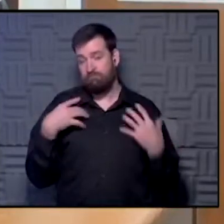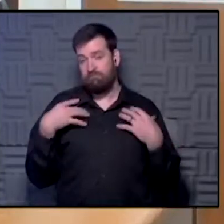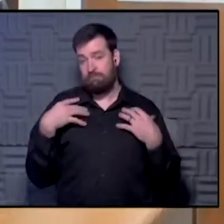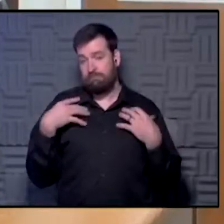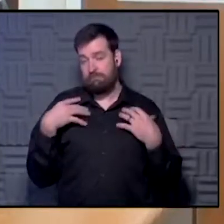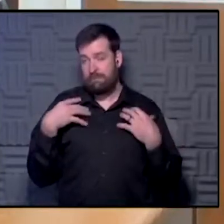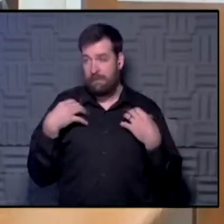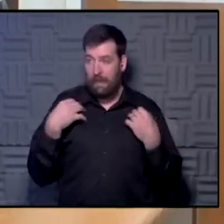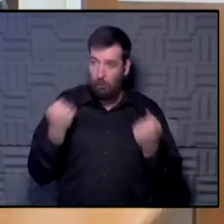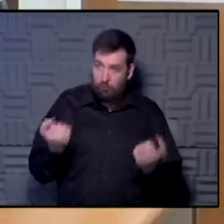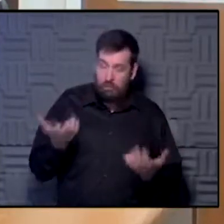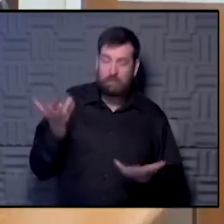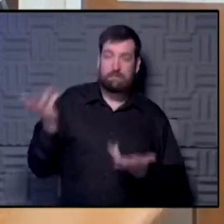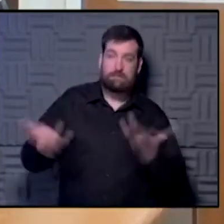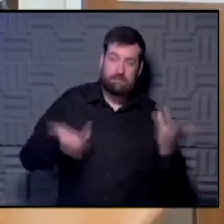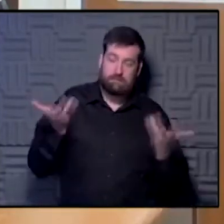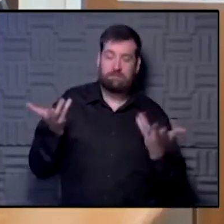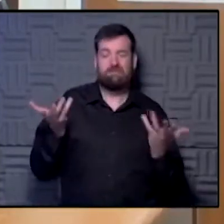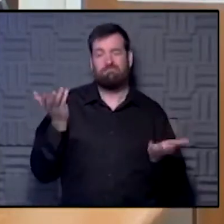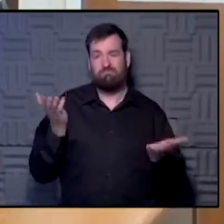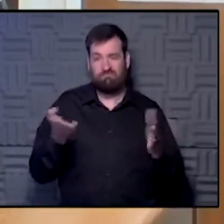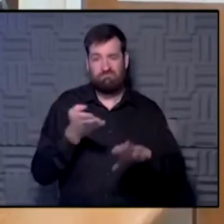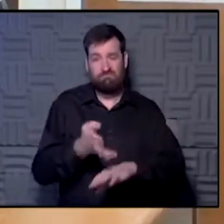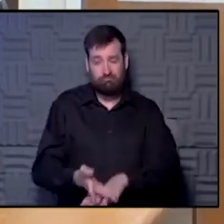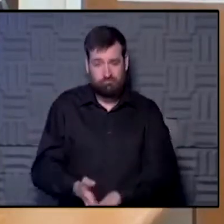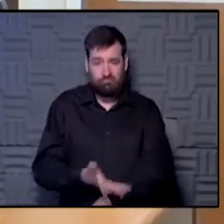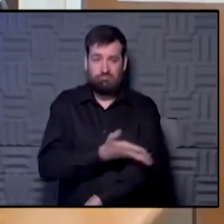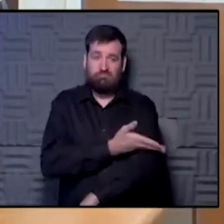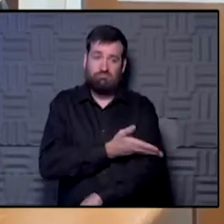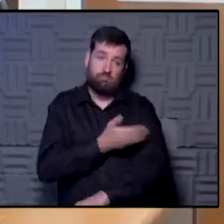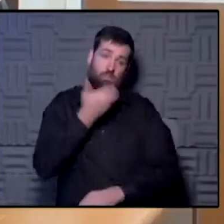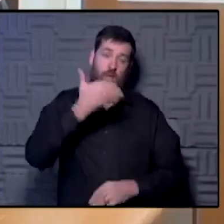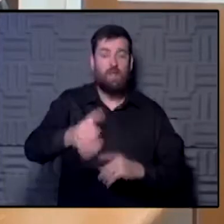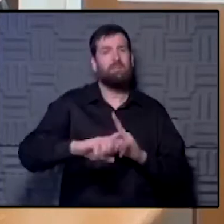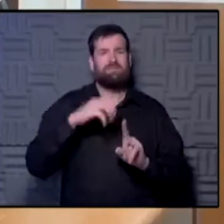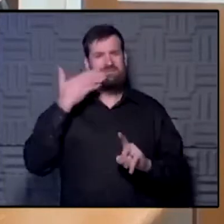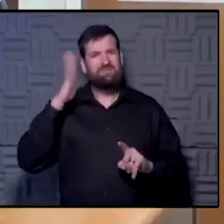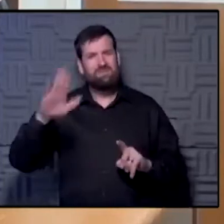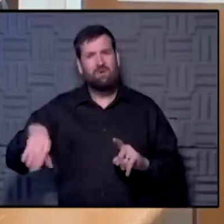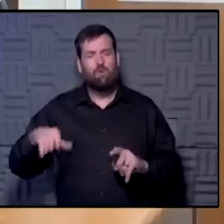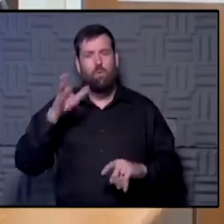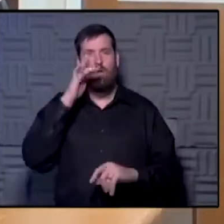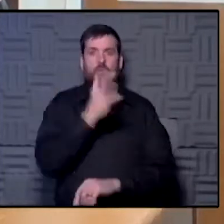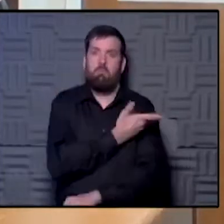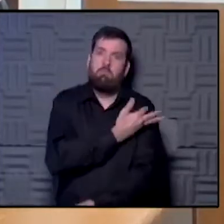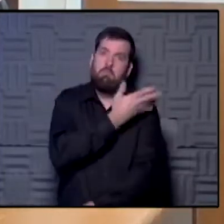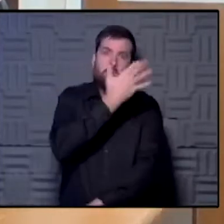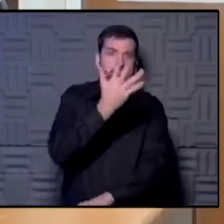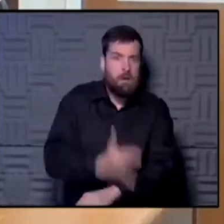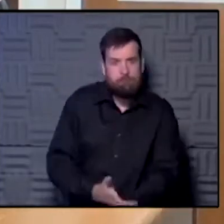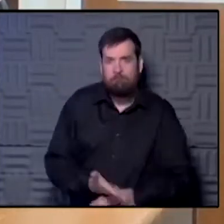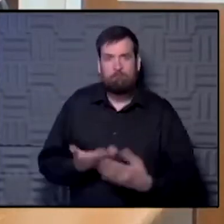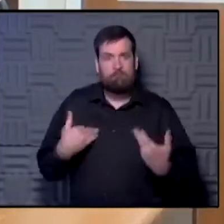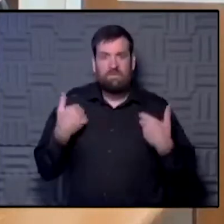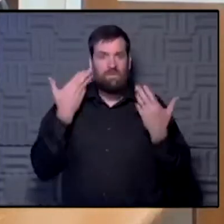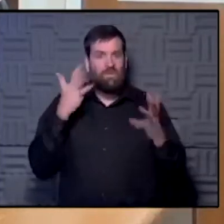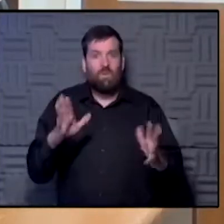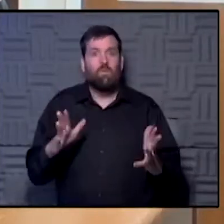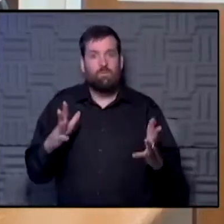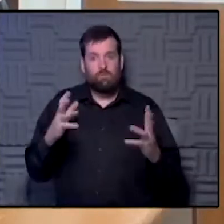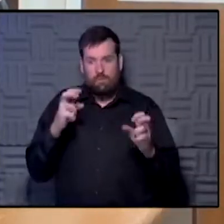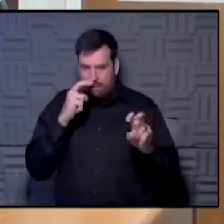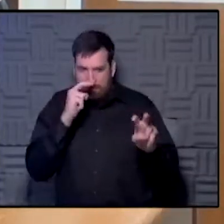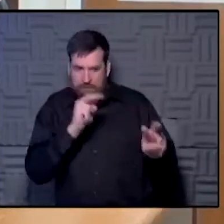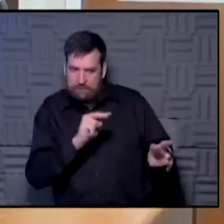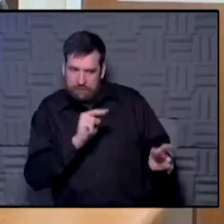health-wise, she could probably go. She had recovered quite well, but you never know when these people are going to have a setback. So you really watch closely